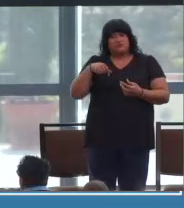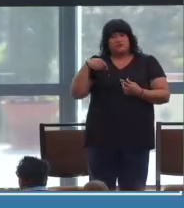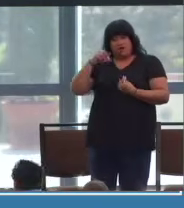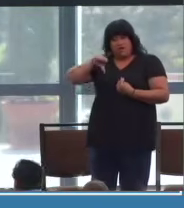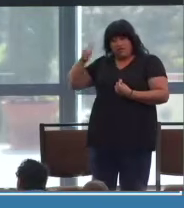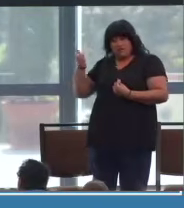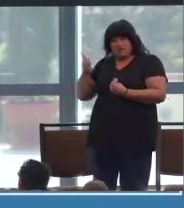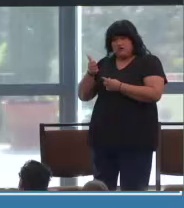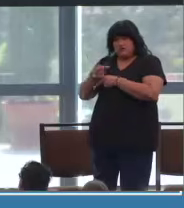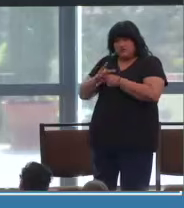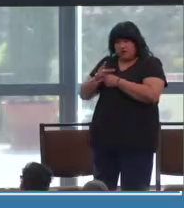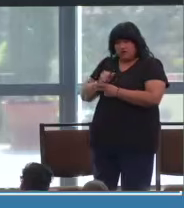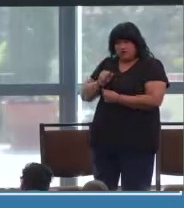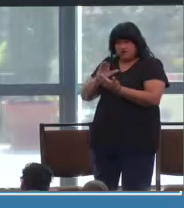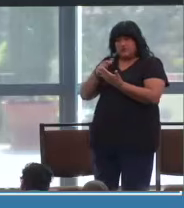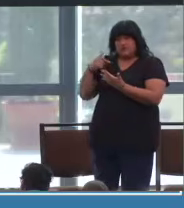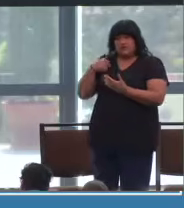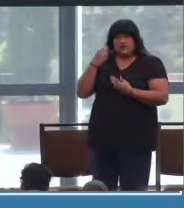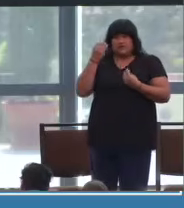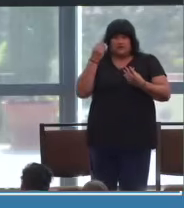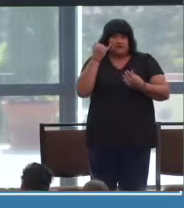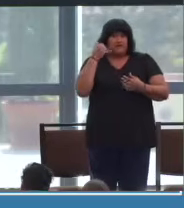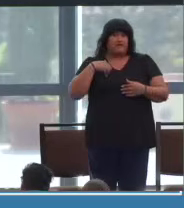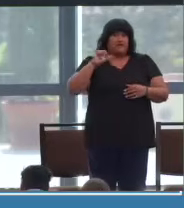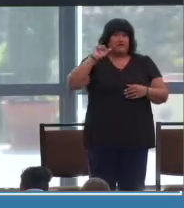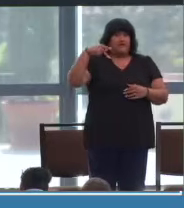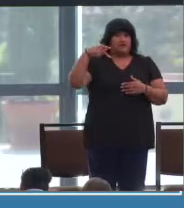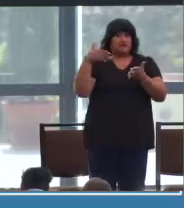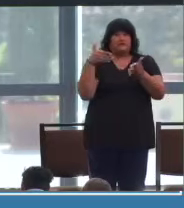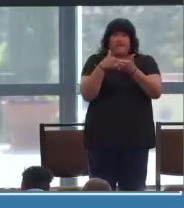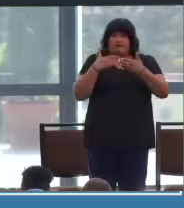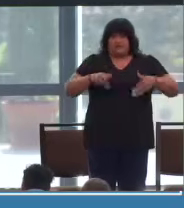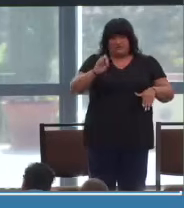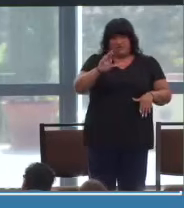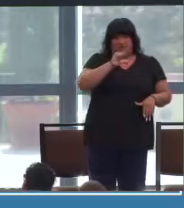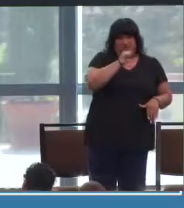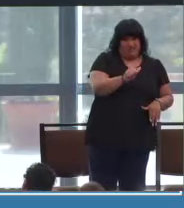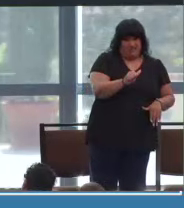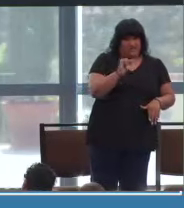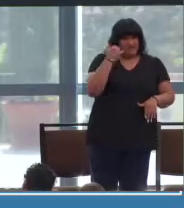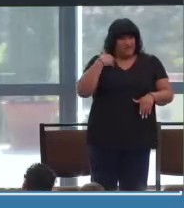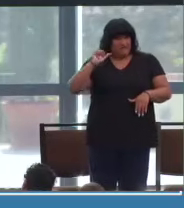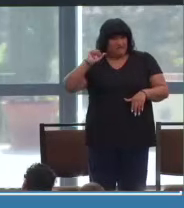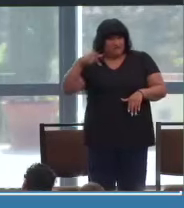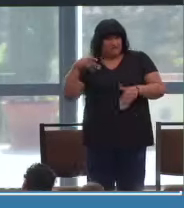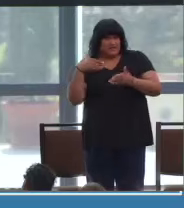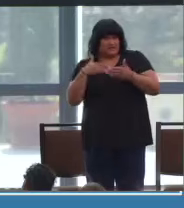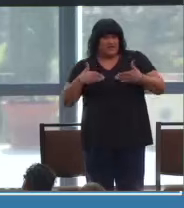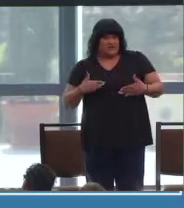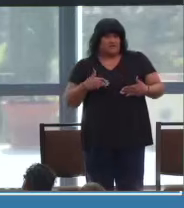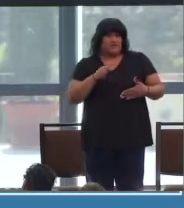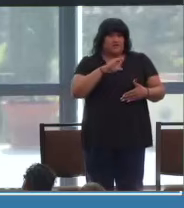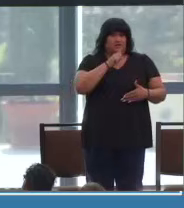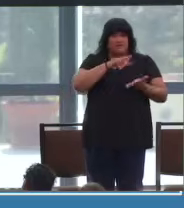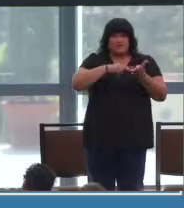we think about whether you have antiphospholipid antibodies or not. Now, even if you have antiphospholipid antibodies, it doesn't mean that you absolutely